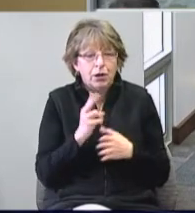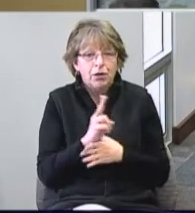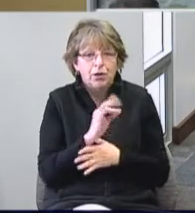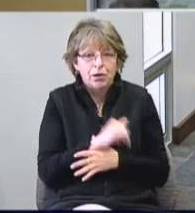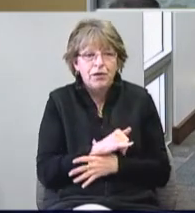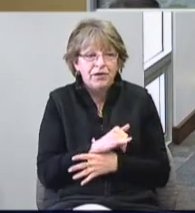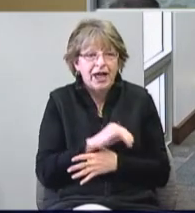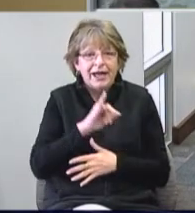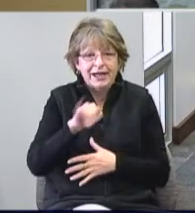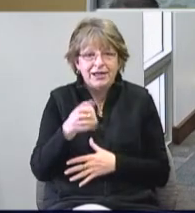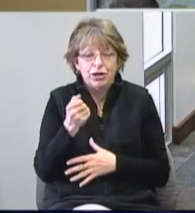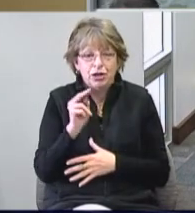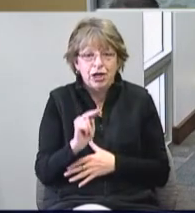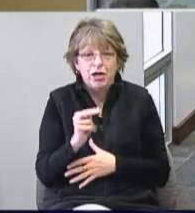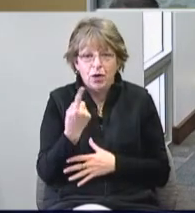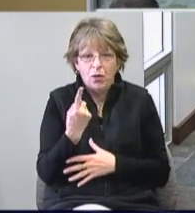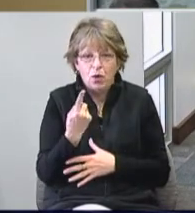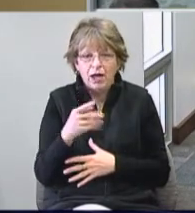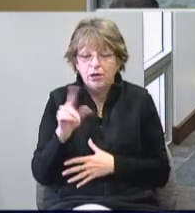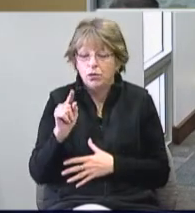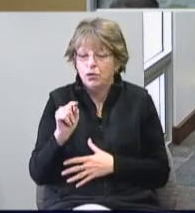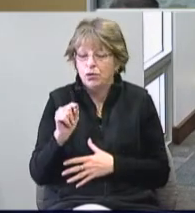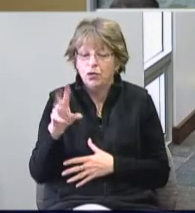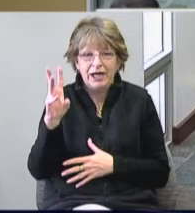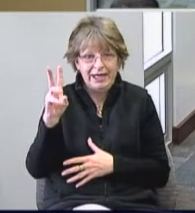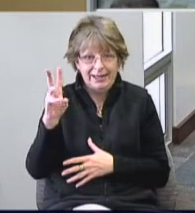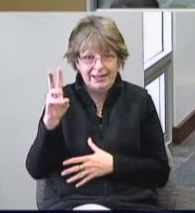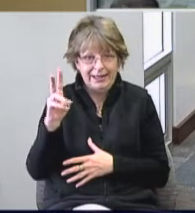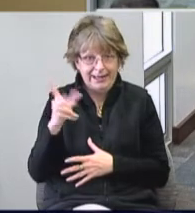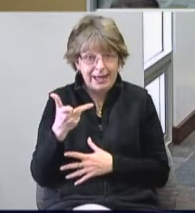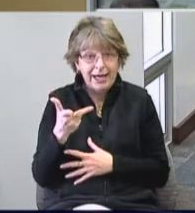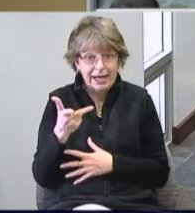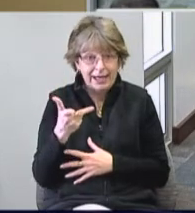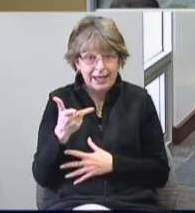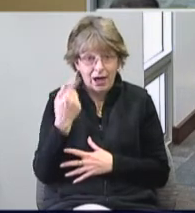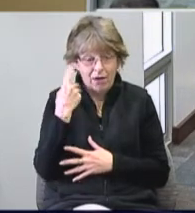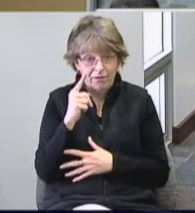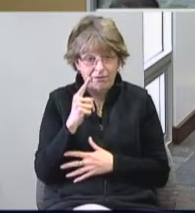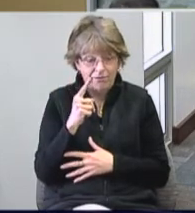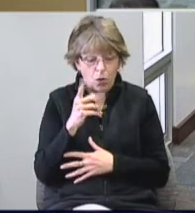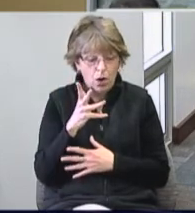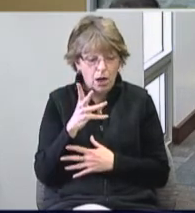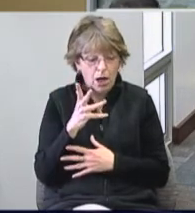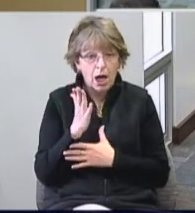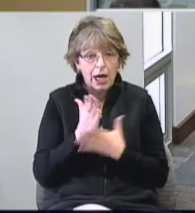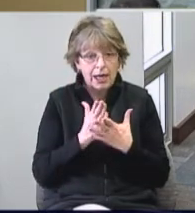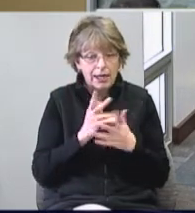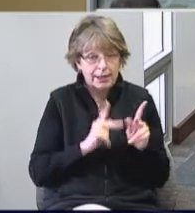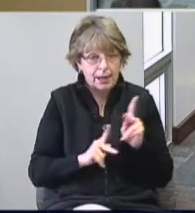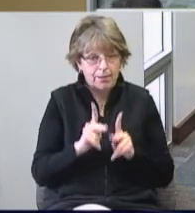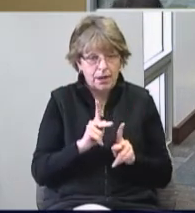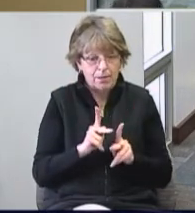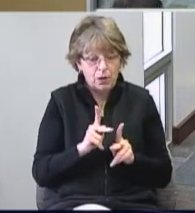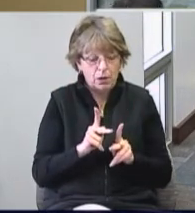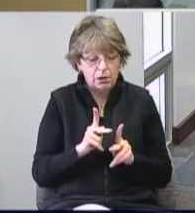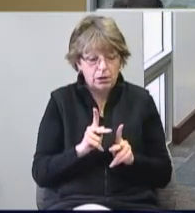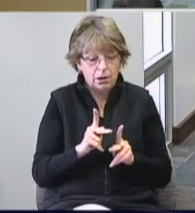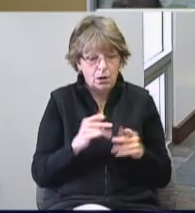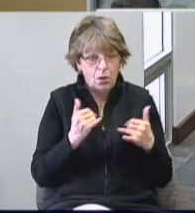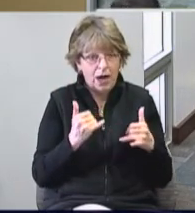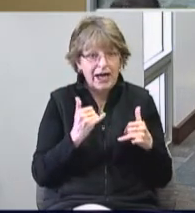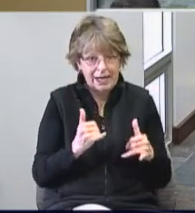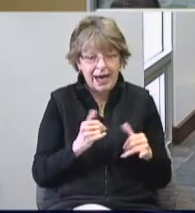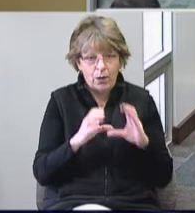January 1 of Right. 16, so we've got some opportunity. And as you know, we've already communicated with the 100